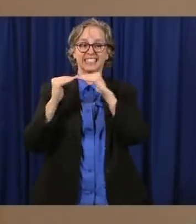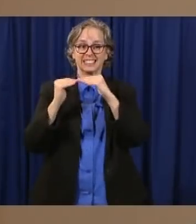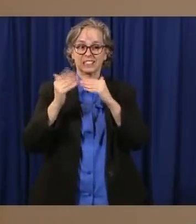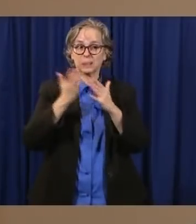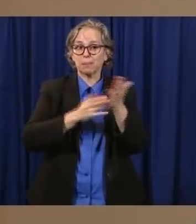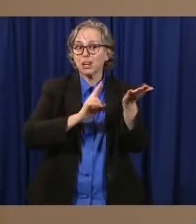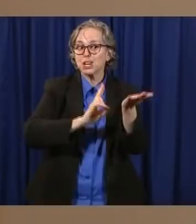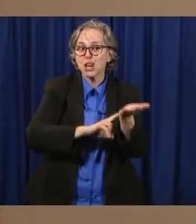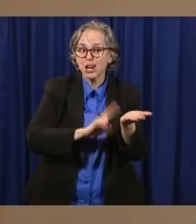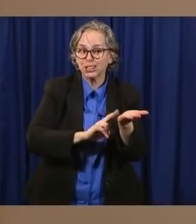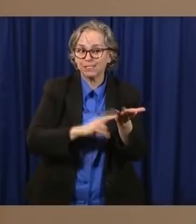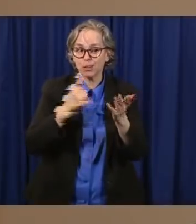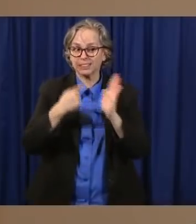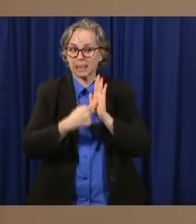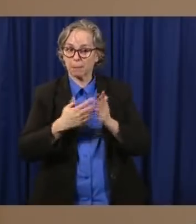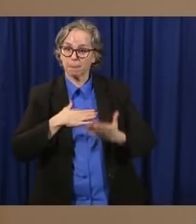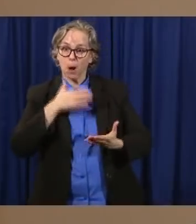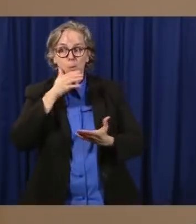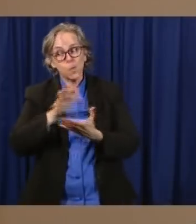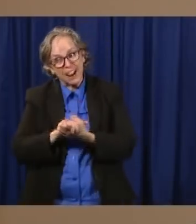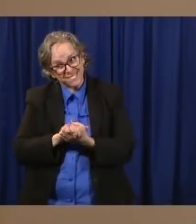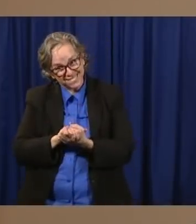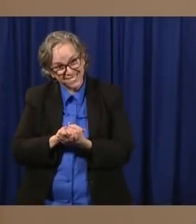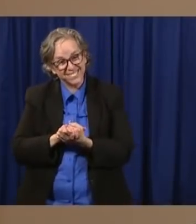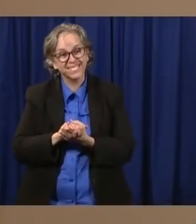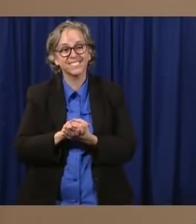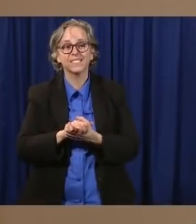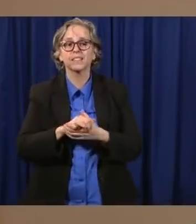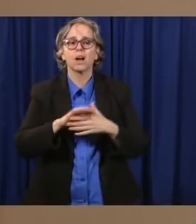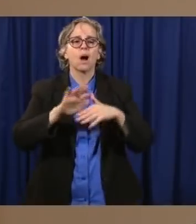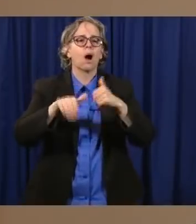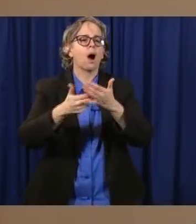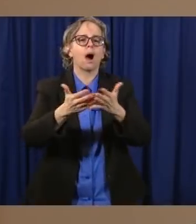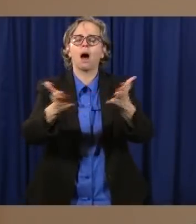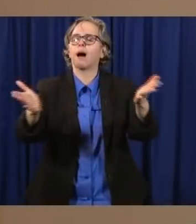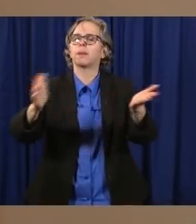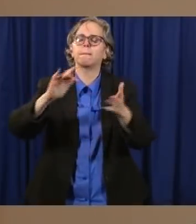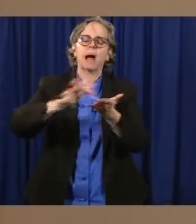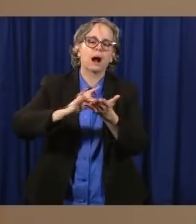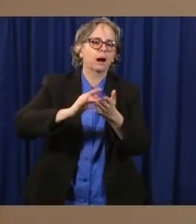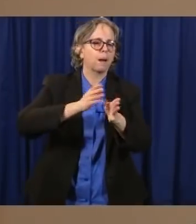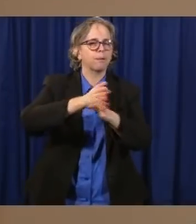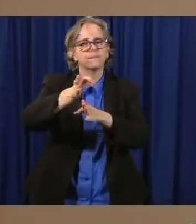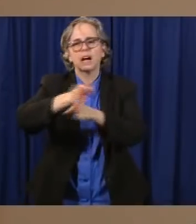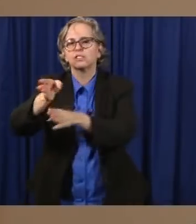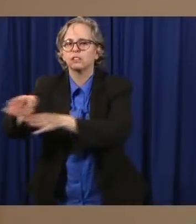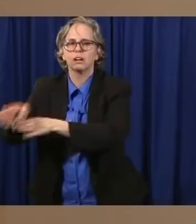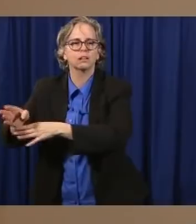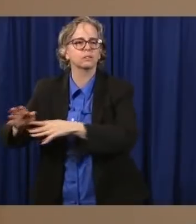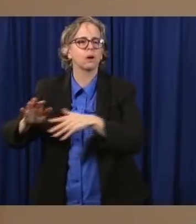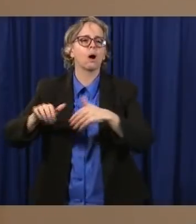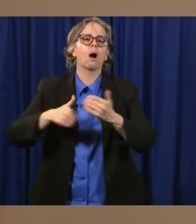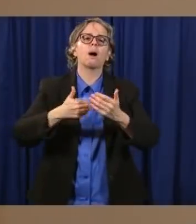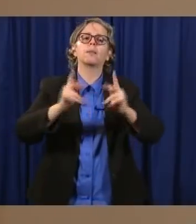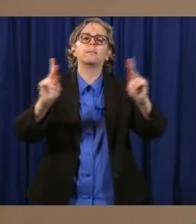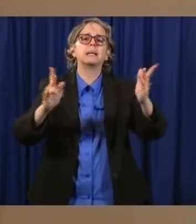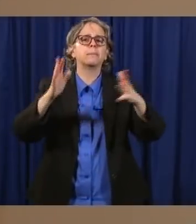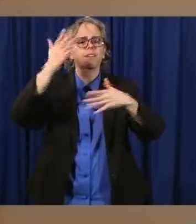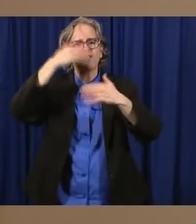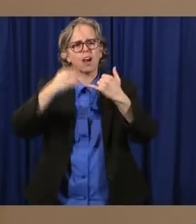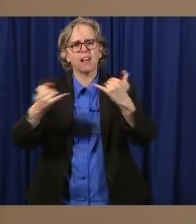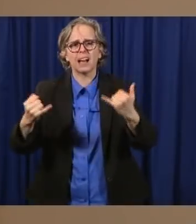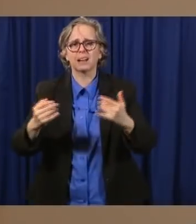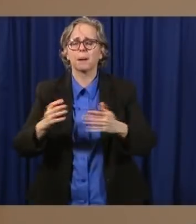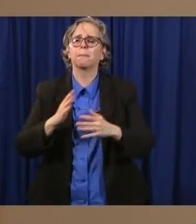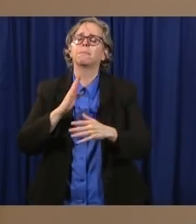wife, and, to all the medical professionals and the support people who are out there on the front lines, and just to be safe, be healthy,